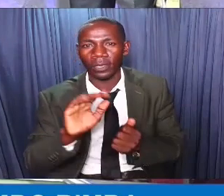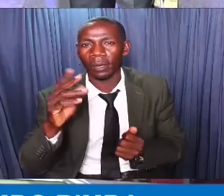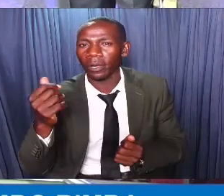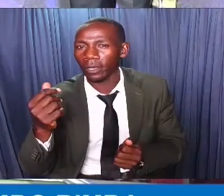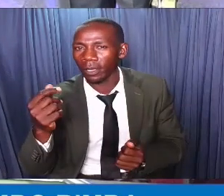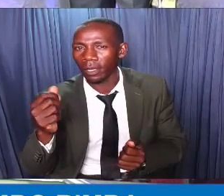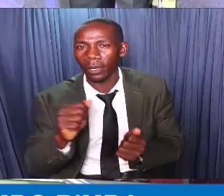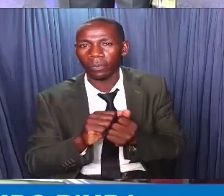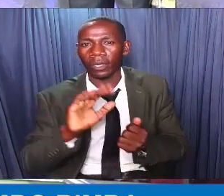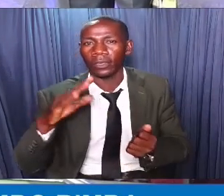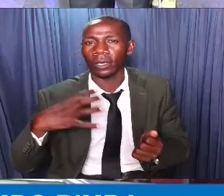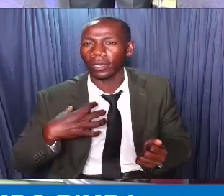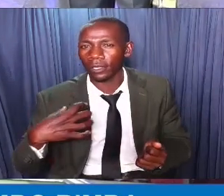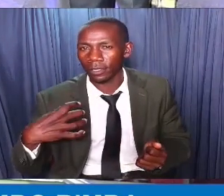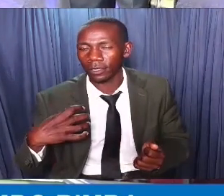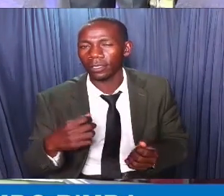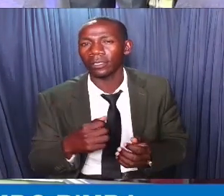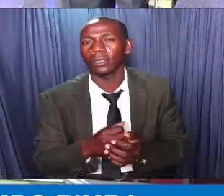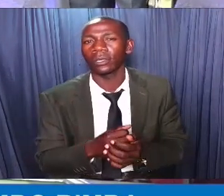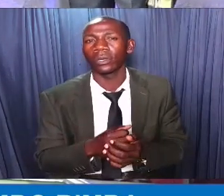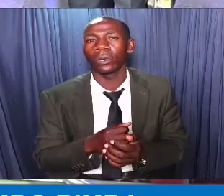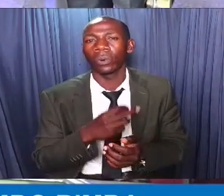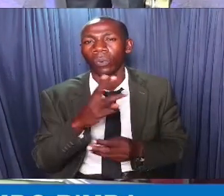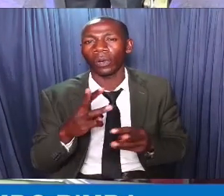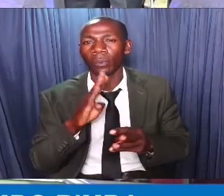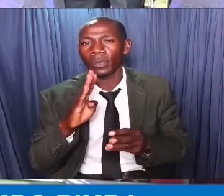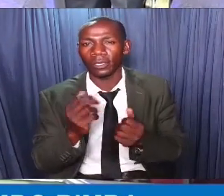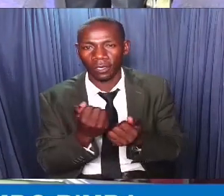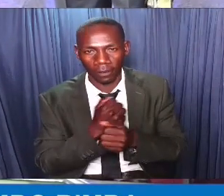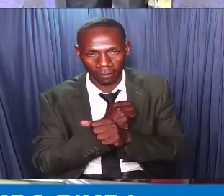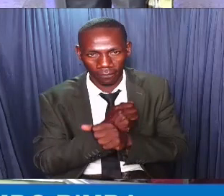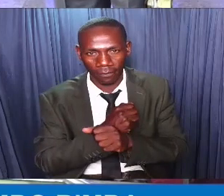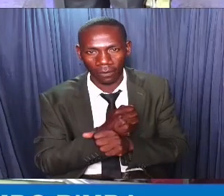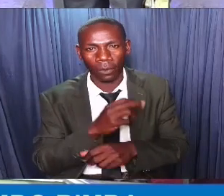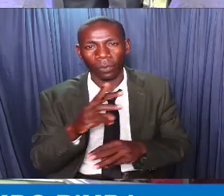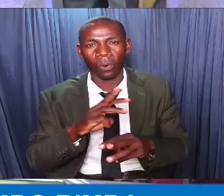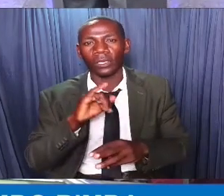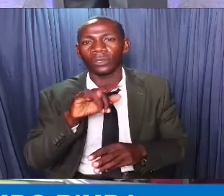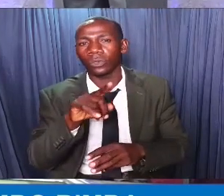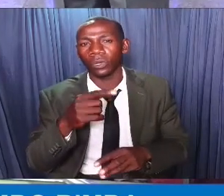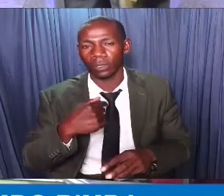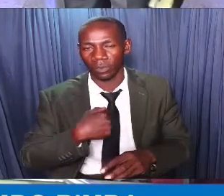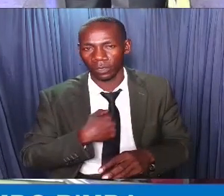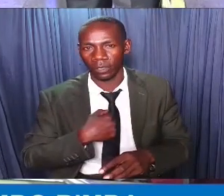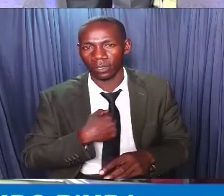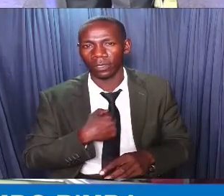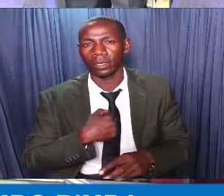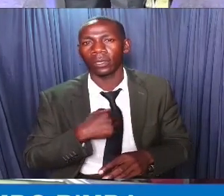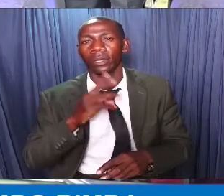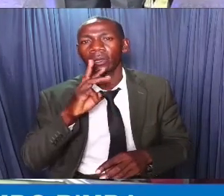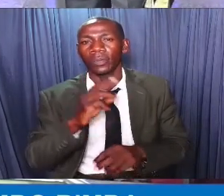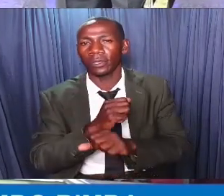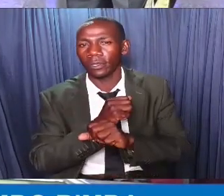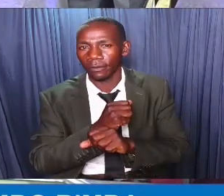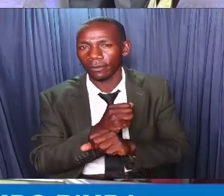With their wealth. Na utajiri wao. With their riches. Dunia itakuwa salama. The world will be safe. Na dunia ni wewe na mimi. And the world is you and I. Takuwa salama.